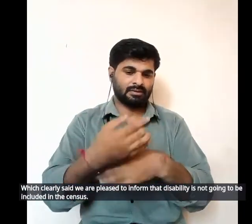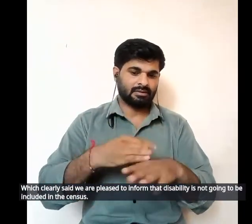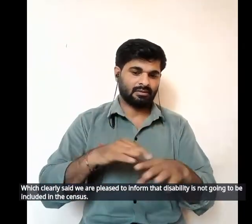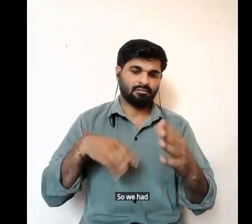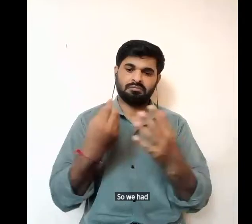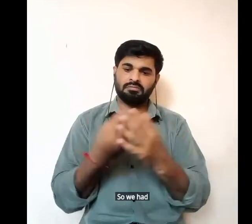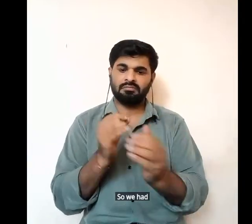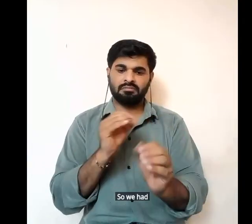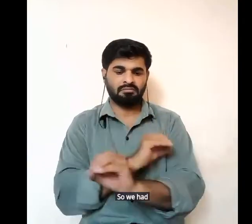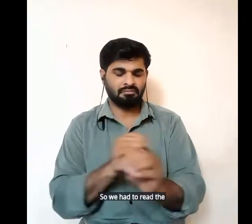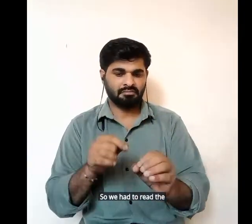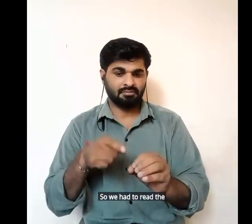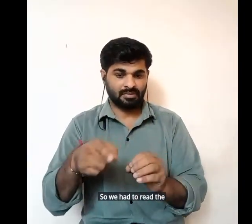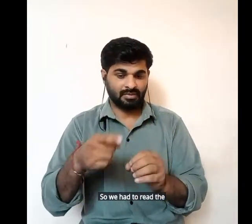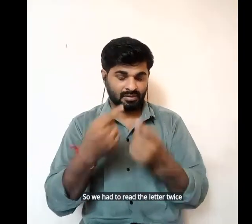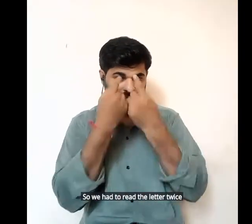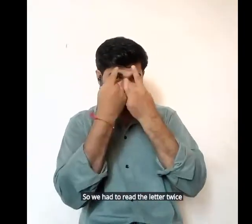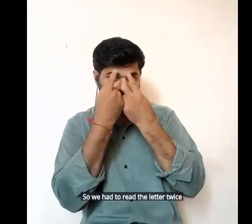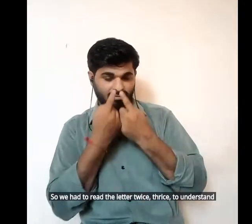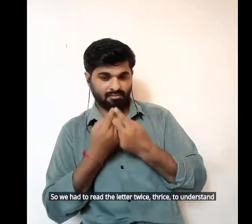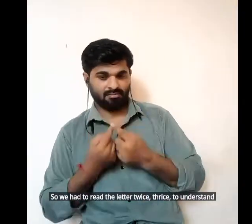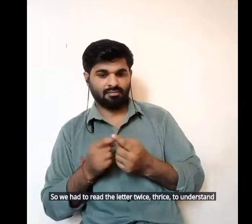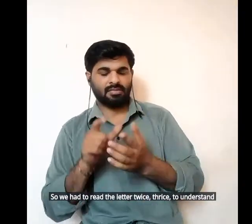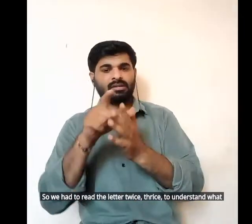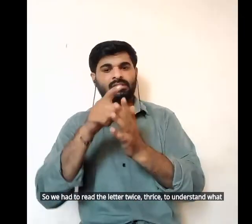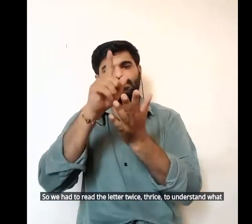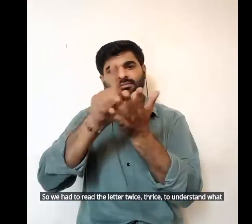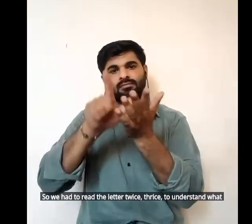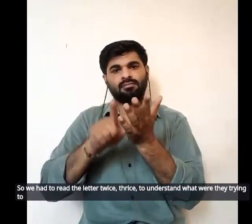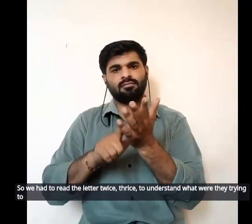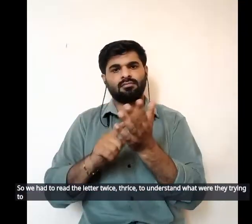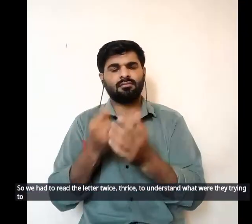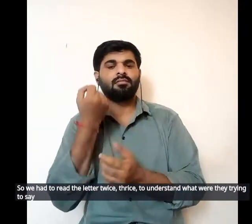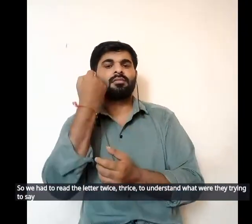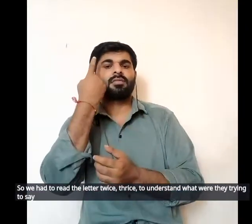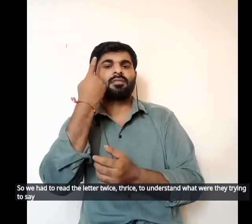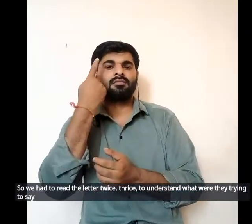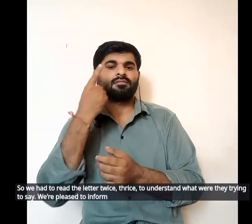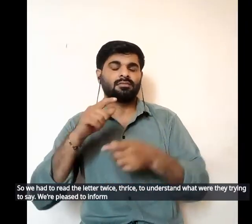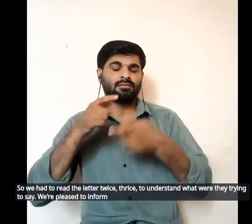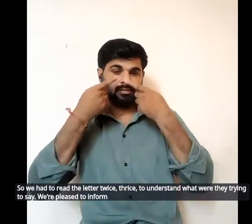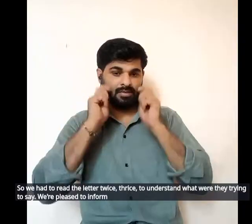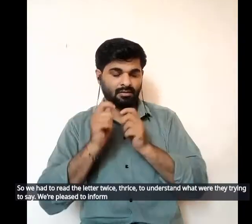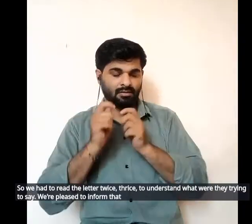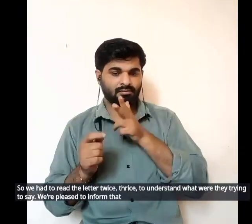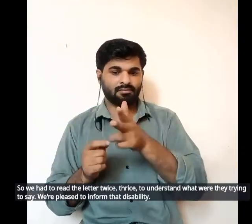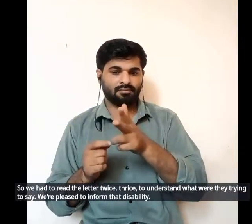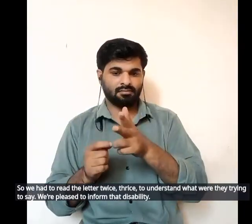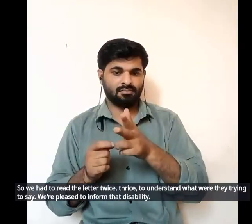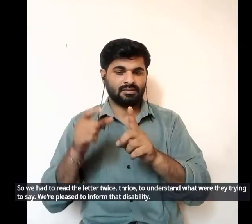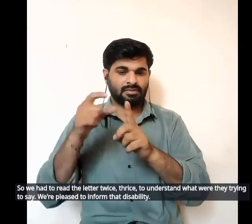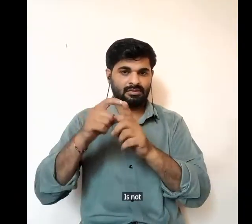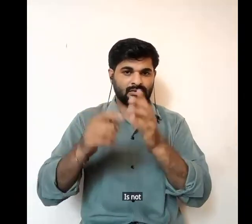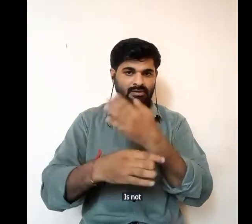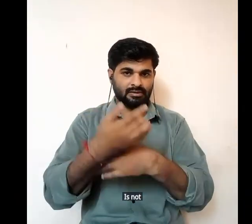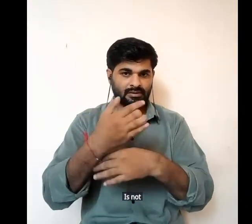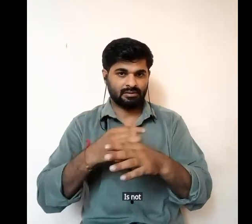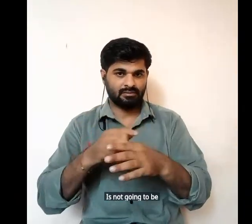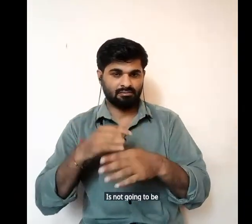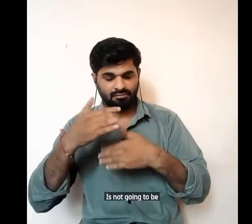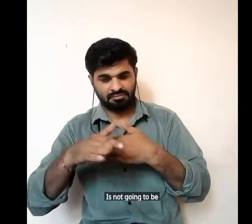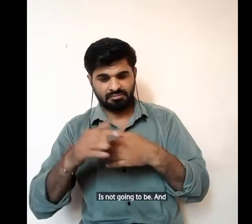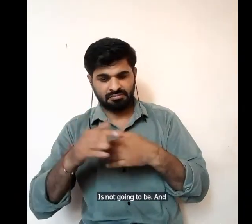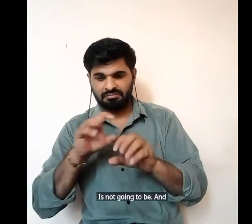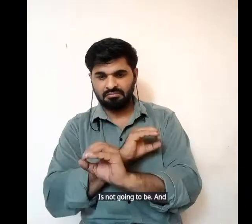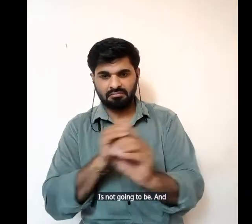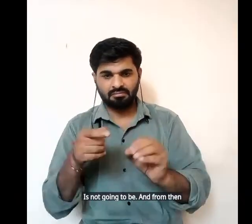we had to read the letter twice, thrice to understand what were they trying to say. We are pleased to inform that disability is not going to be. And